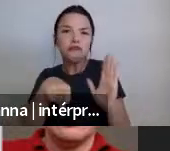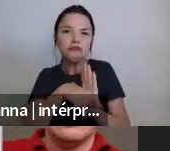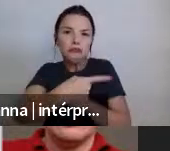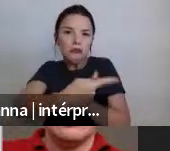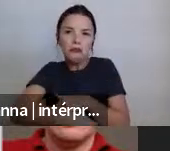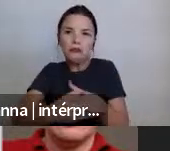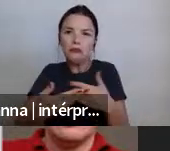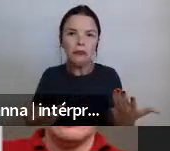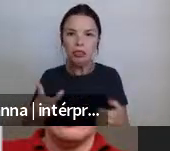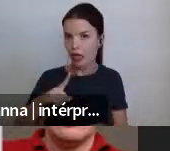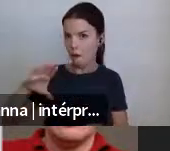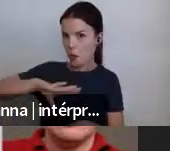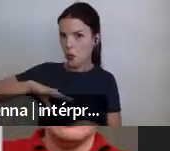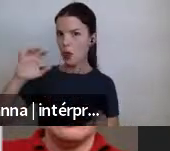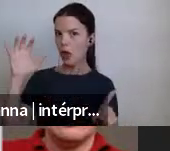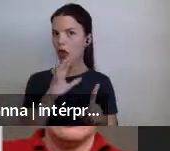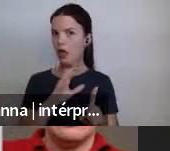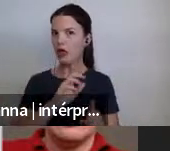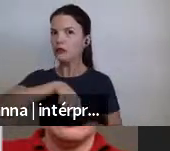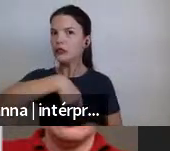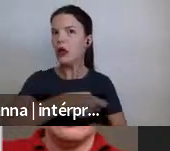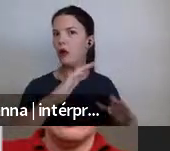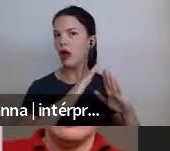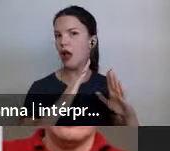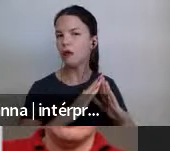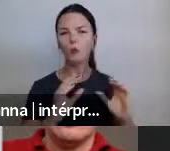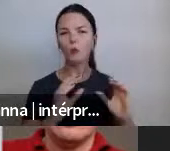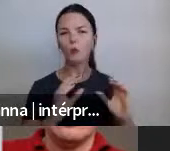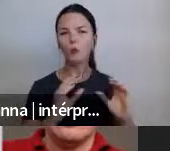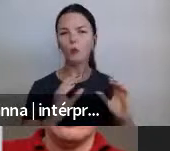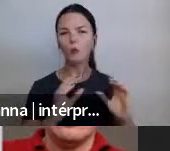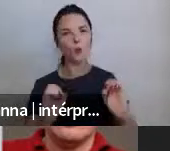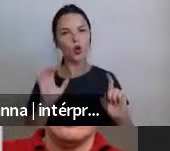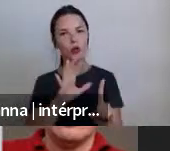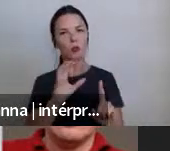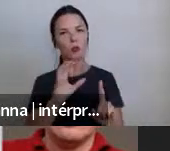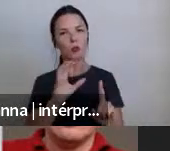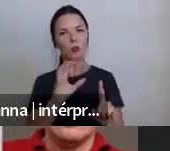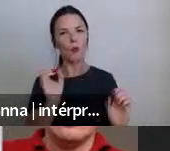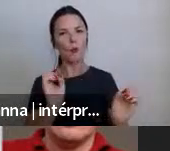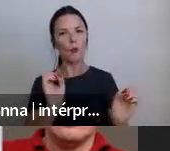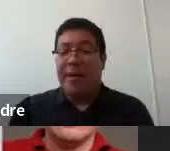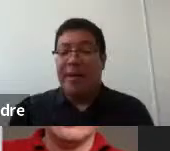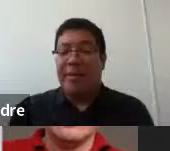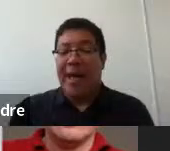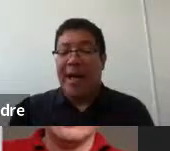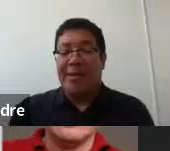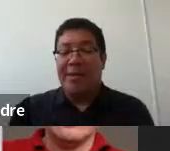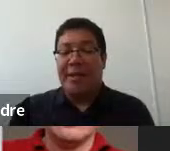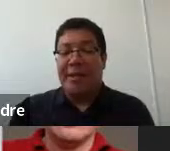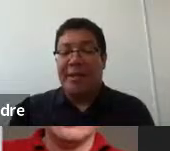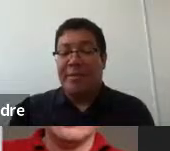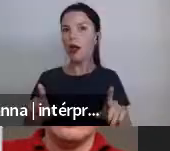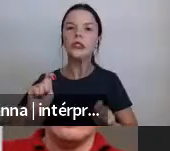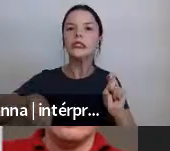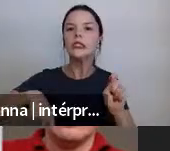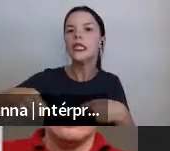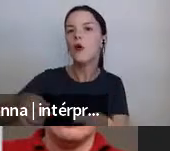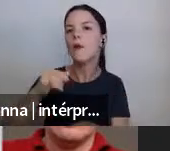no influence from Portuguese. But we have signs like save